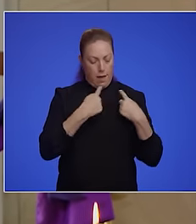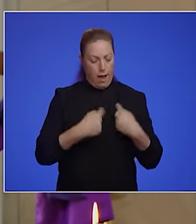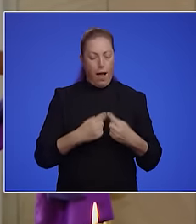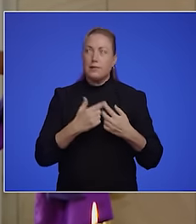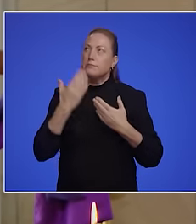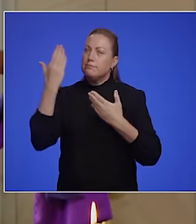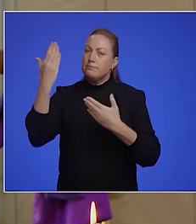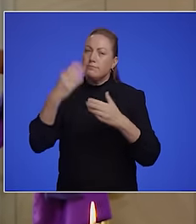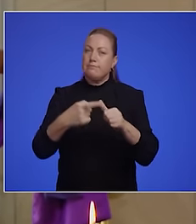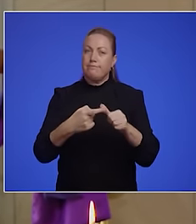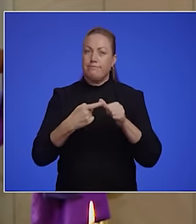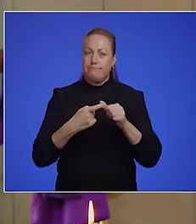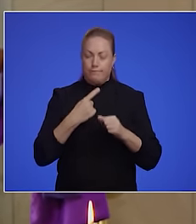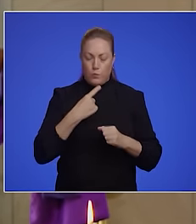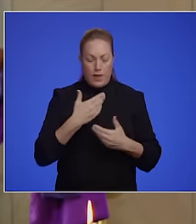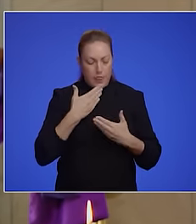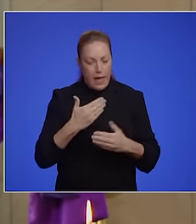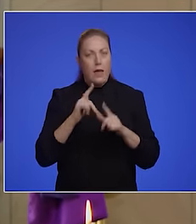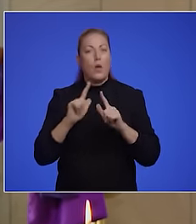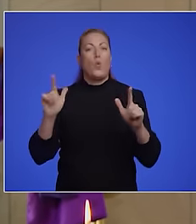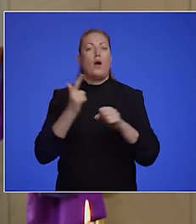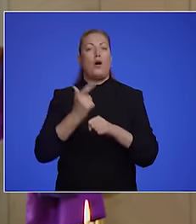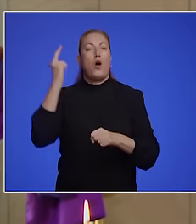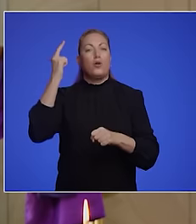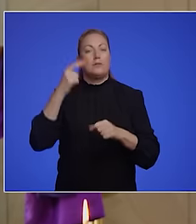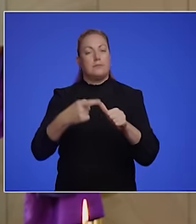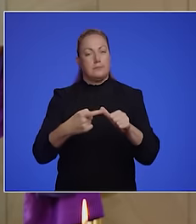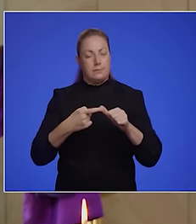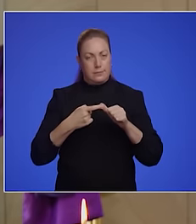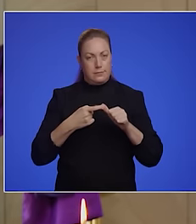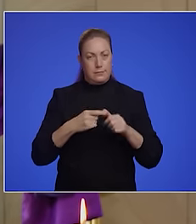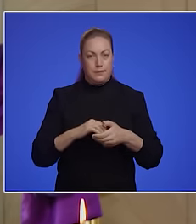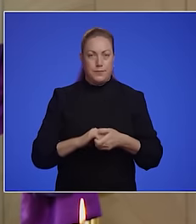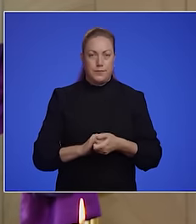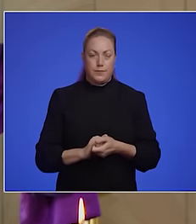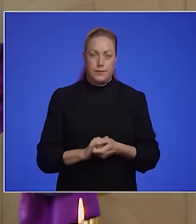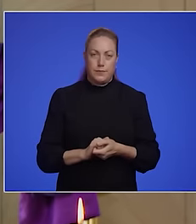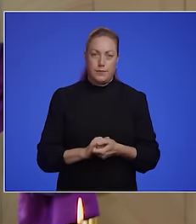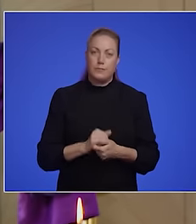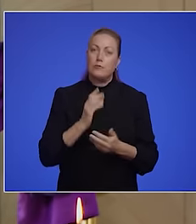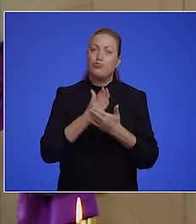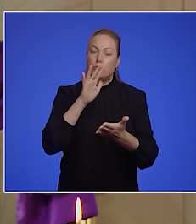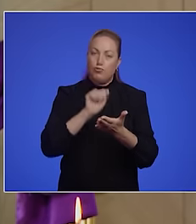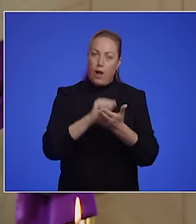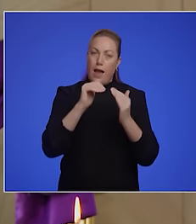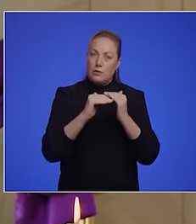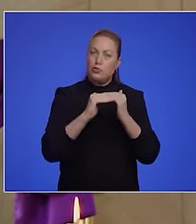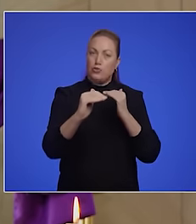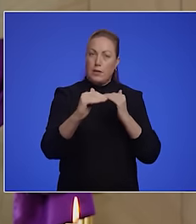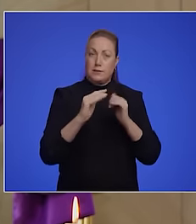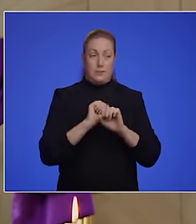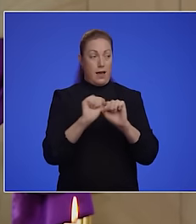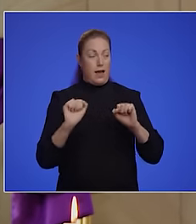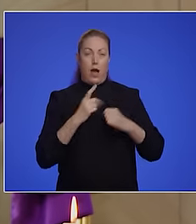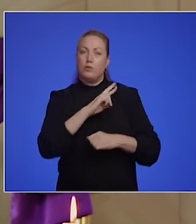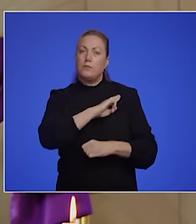up your hearts Lift them up to the Lord Let us give thanks to the Lord our God It is right and just It is truly right and